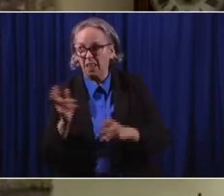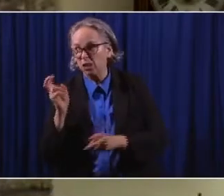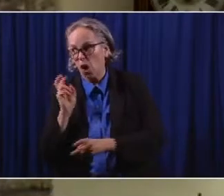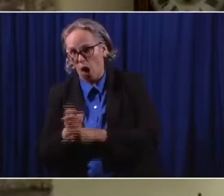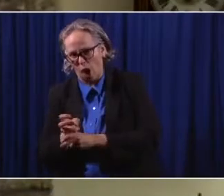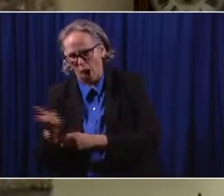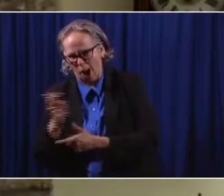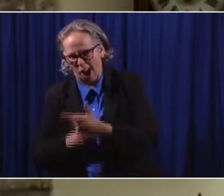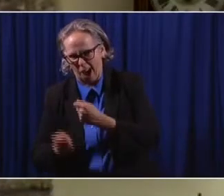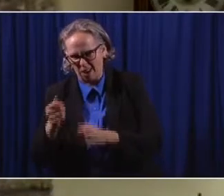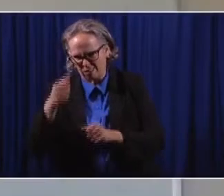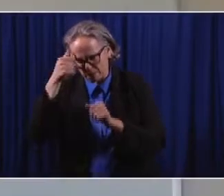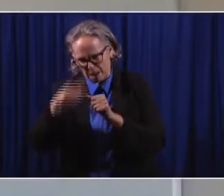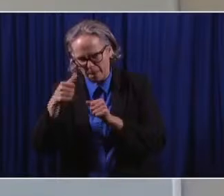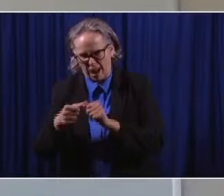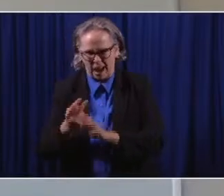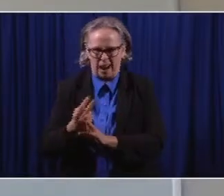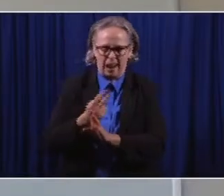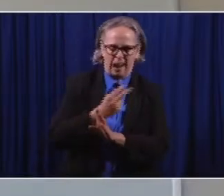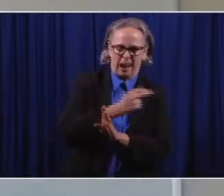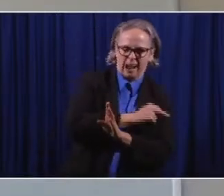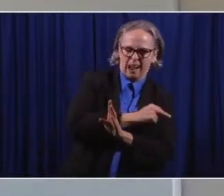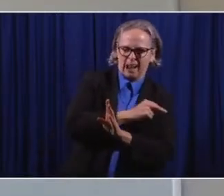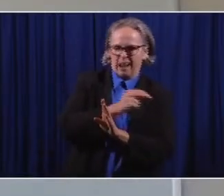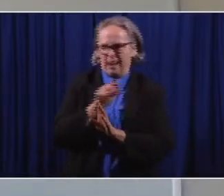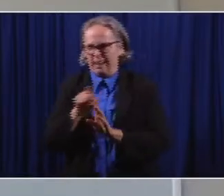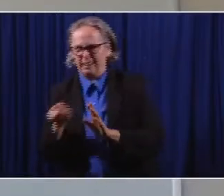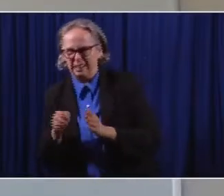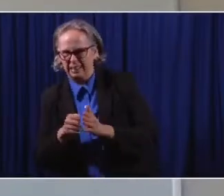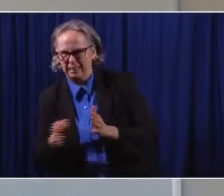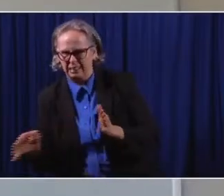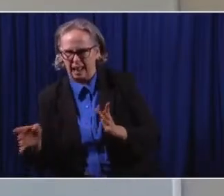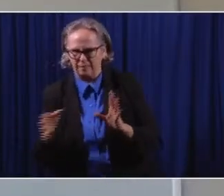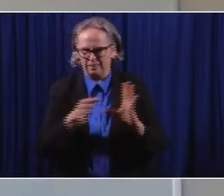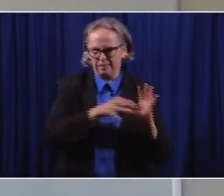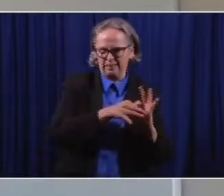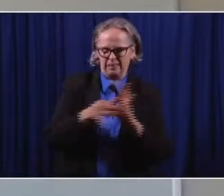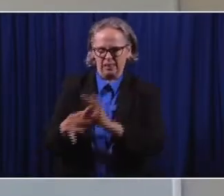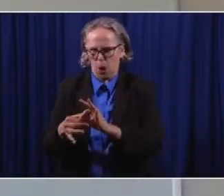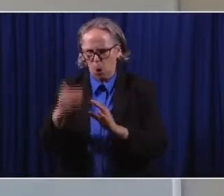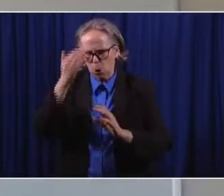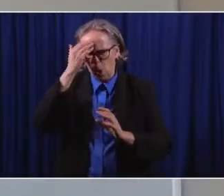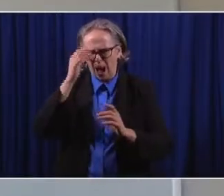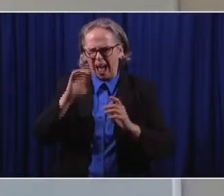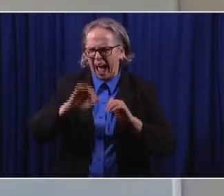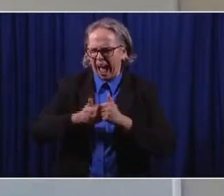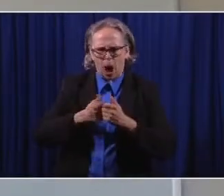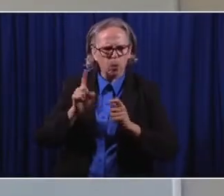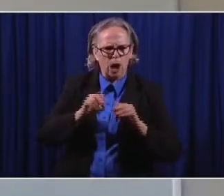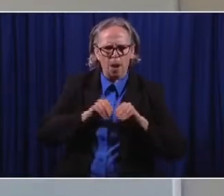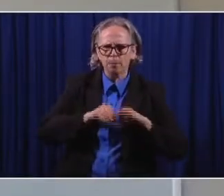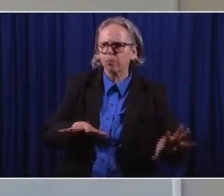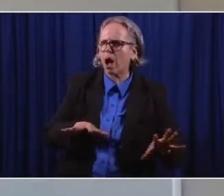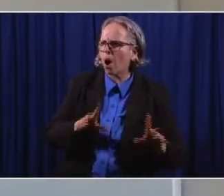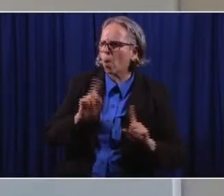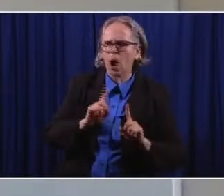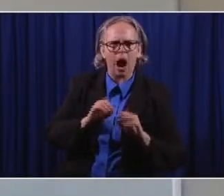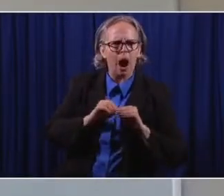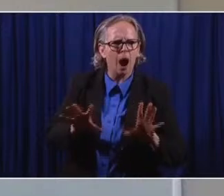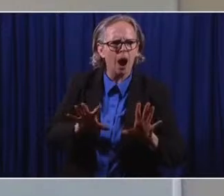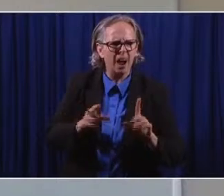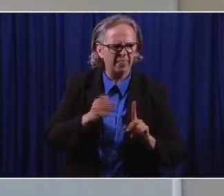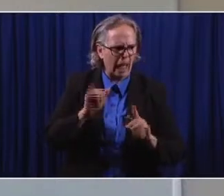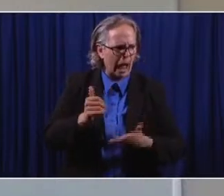links with any outbreaks that may be going on, establish a link with a known case that we have on file. Really helps the health department learn how this is